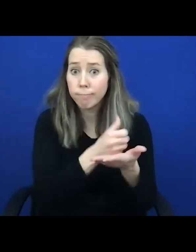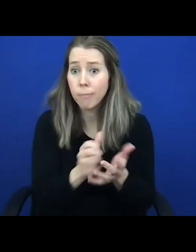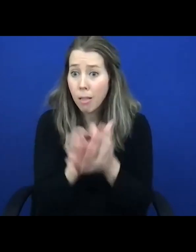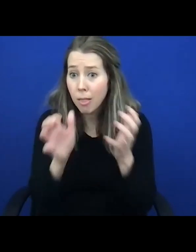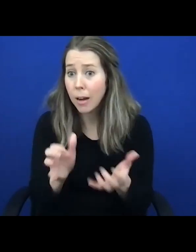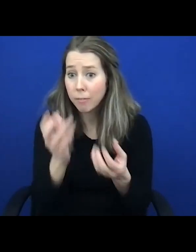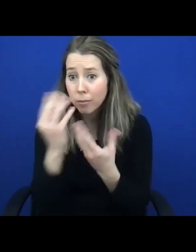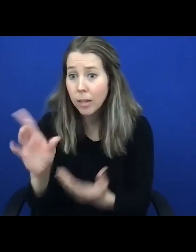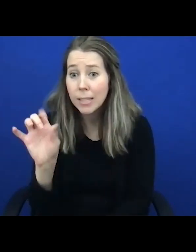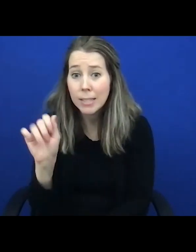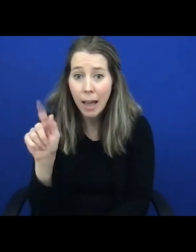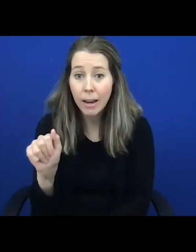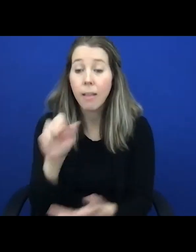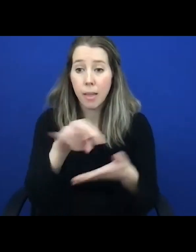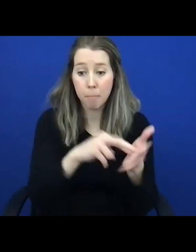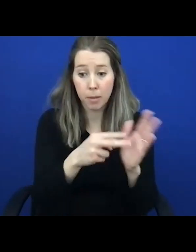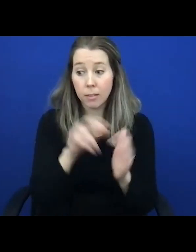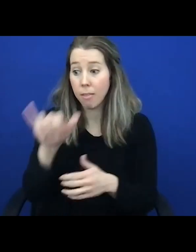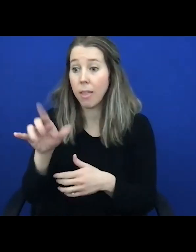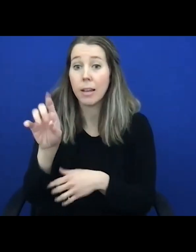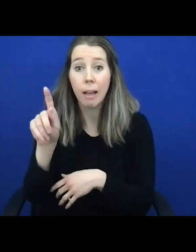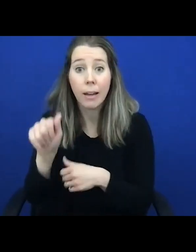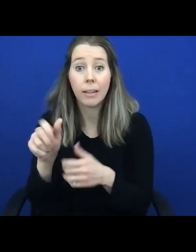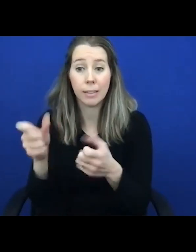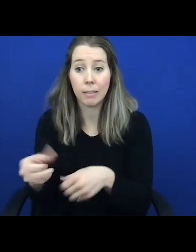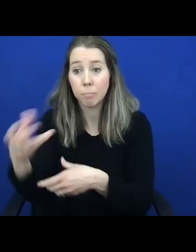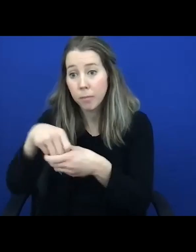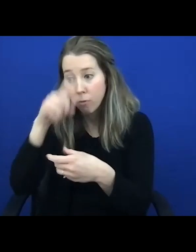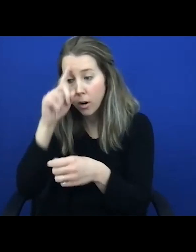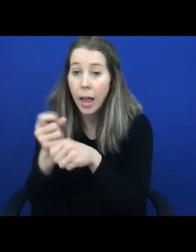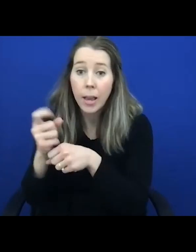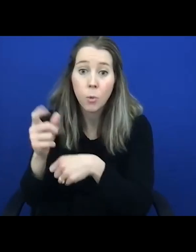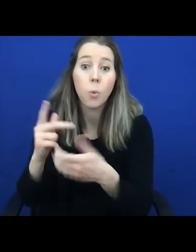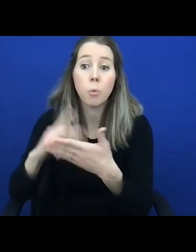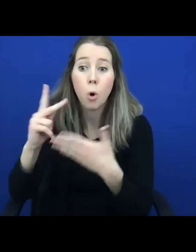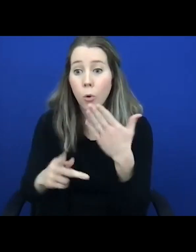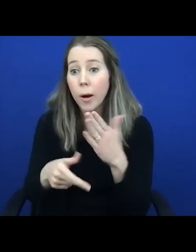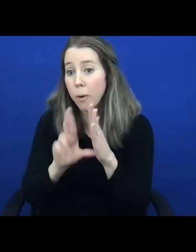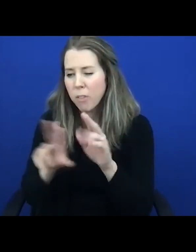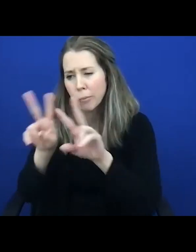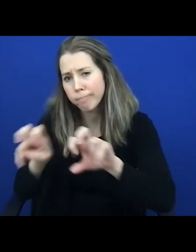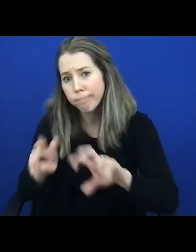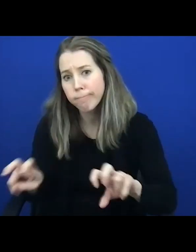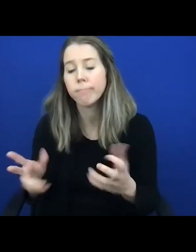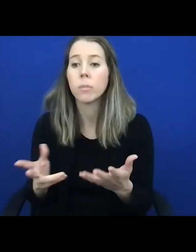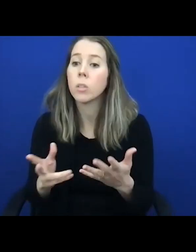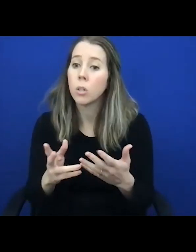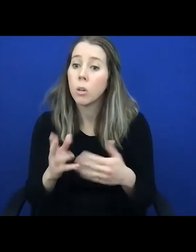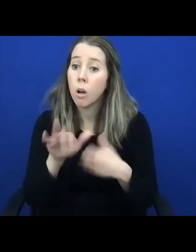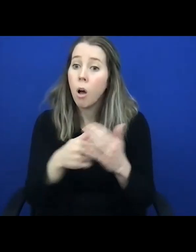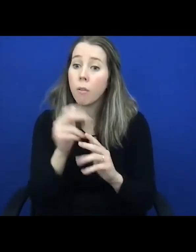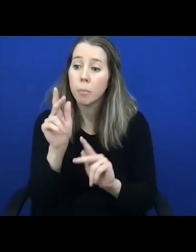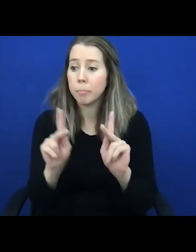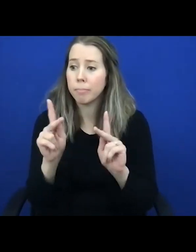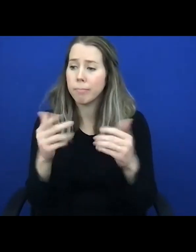allows you to roll that data into annual program review. So everyone is sort of going in the same direction,